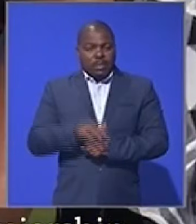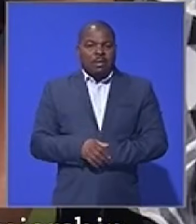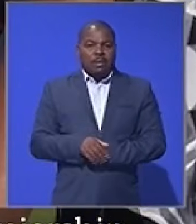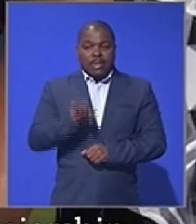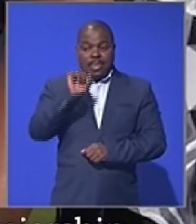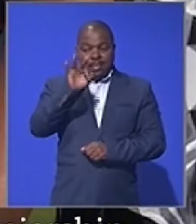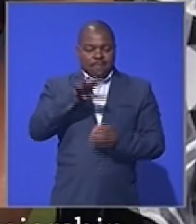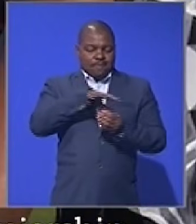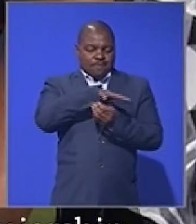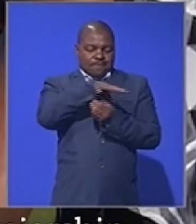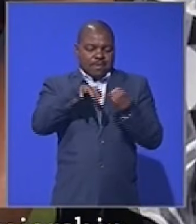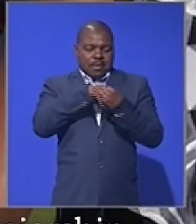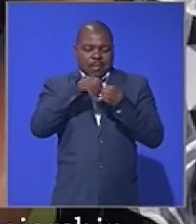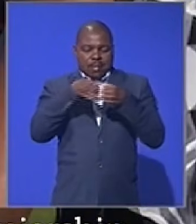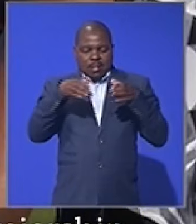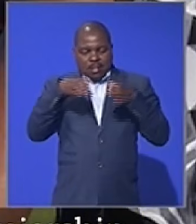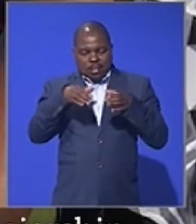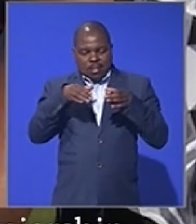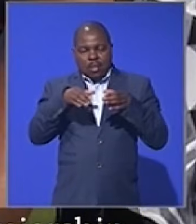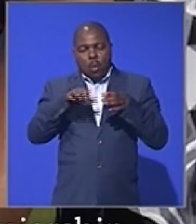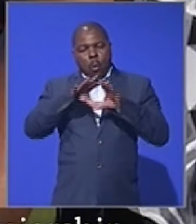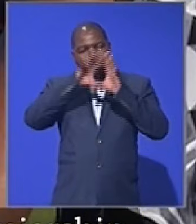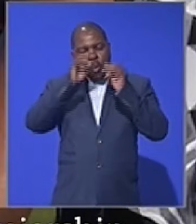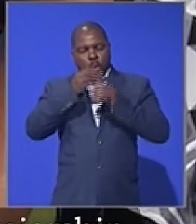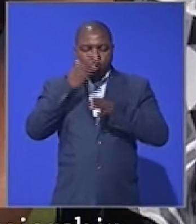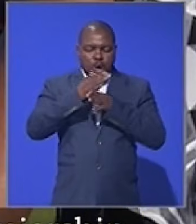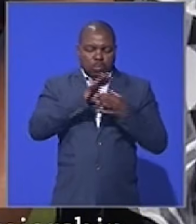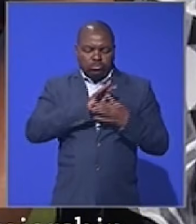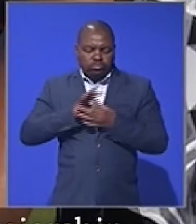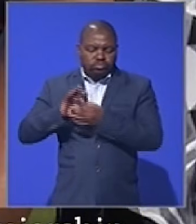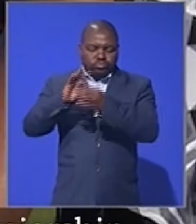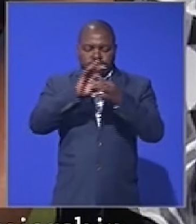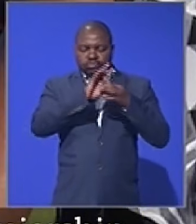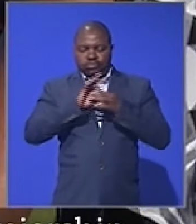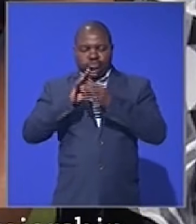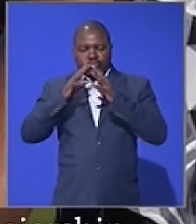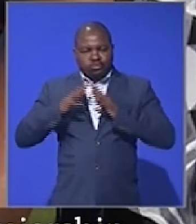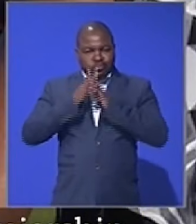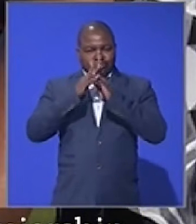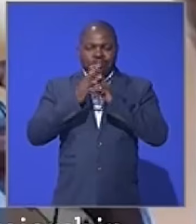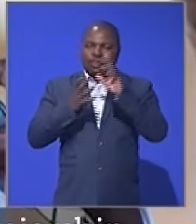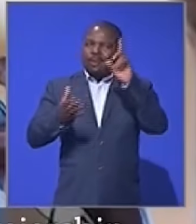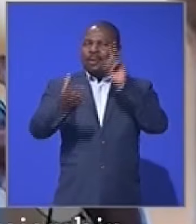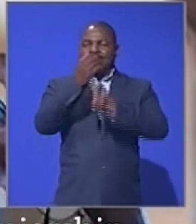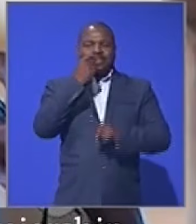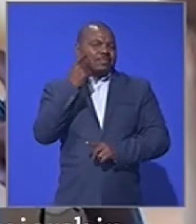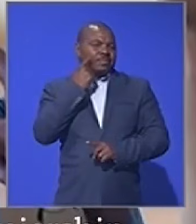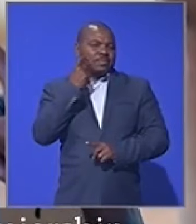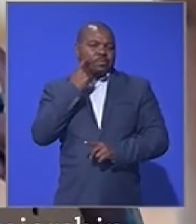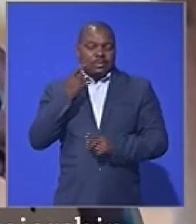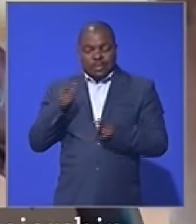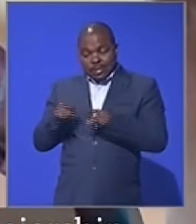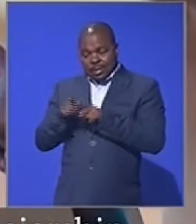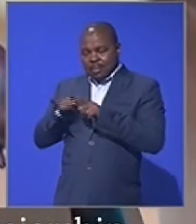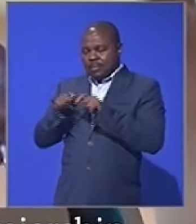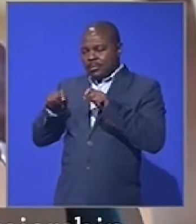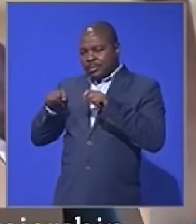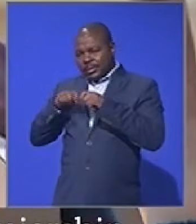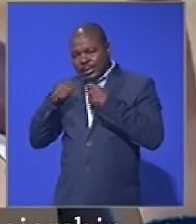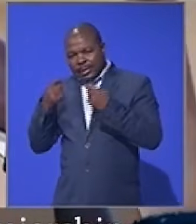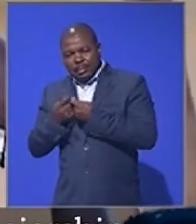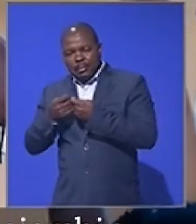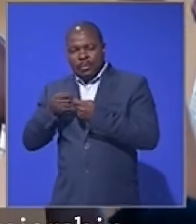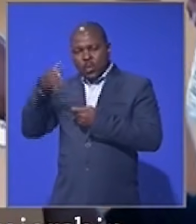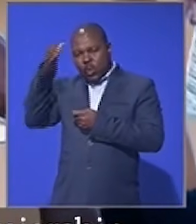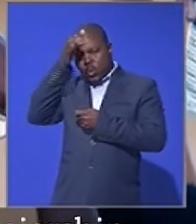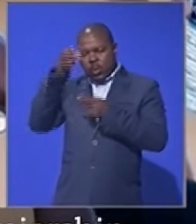gare ga lapa tsotlhe di sepela gabotse ka unity ka kwano a gona ntho re ka se kgone go e achieve. So the whole management, the whole coaching